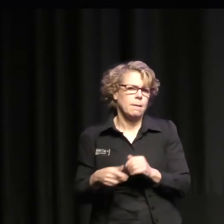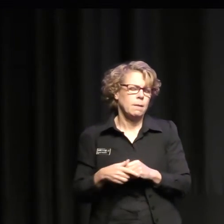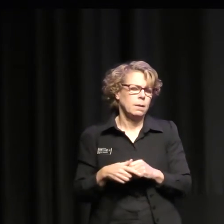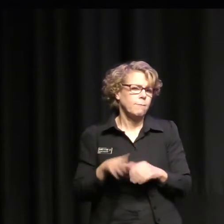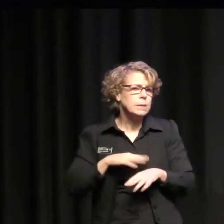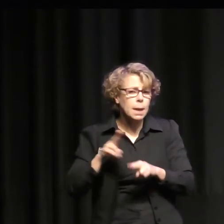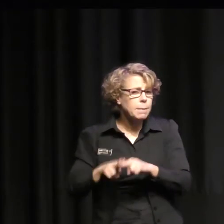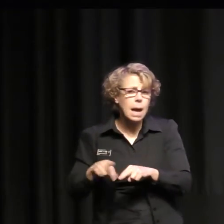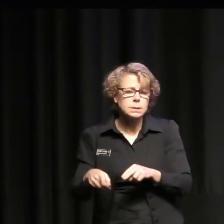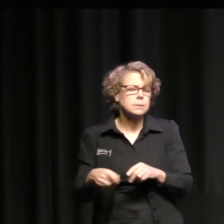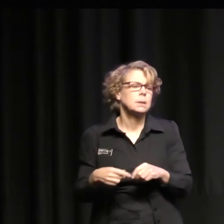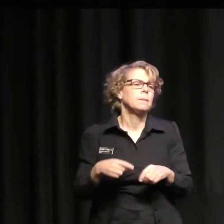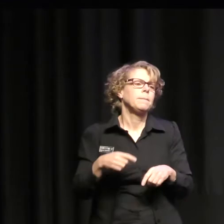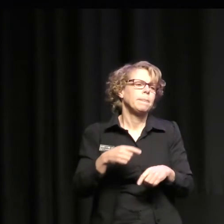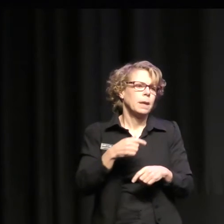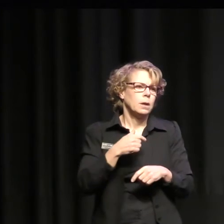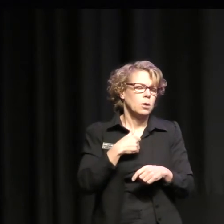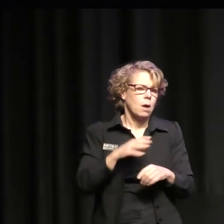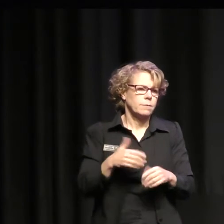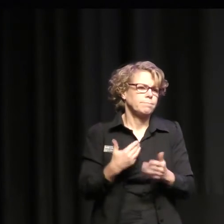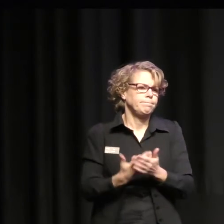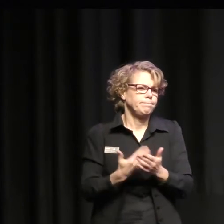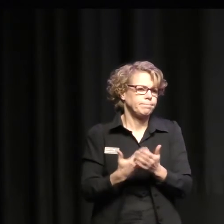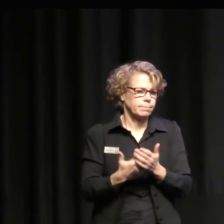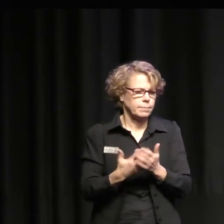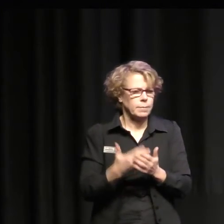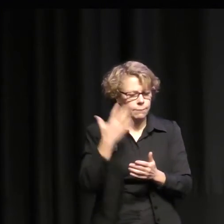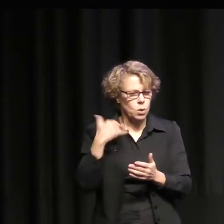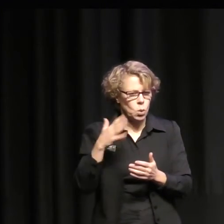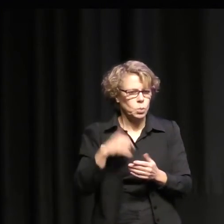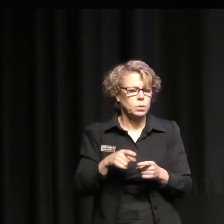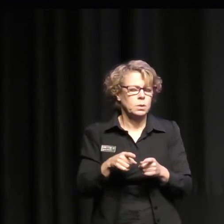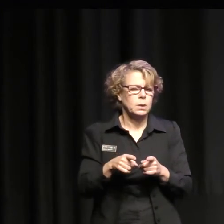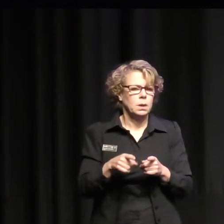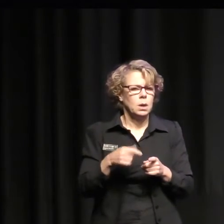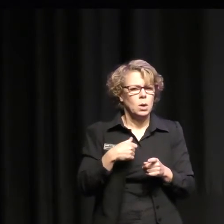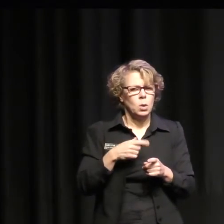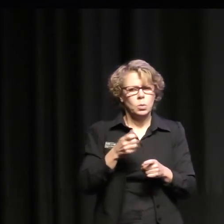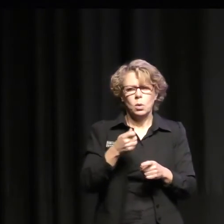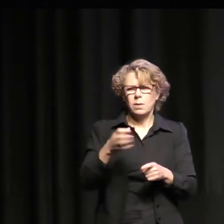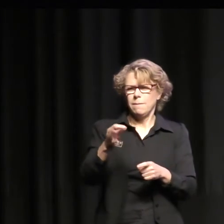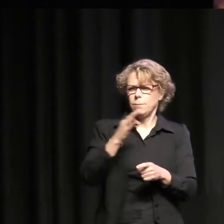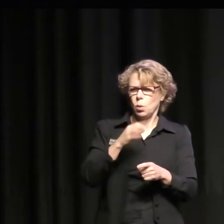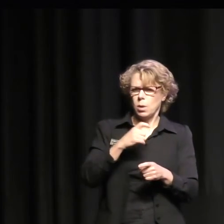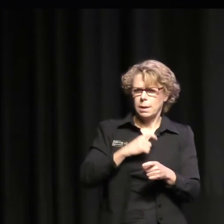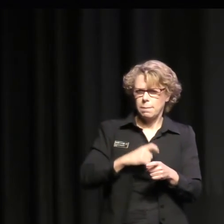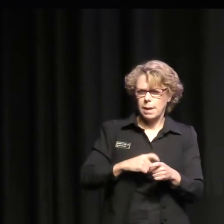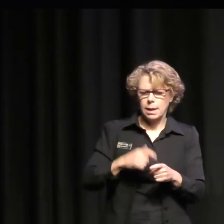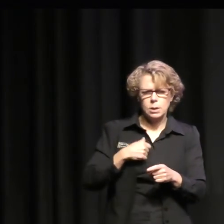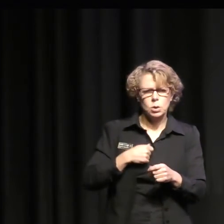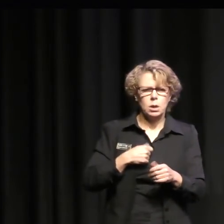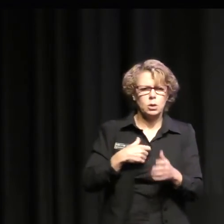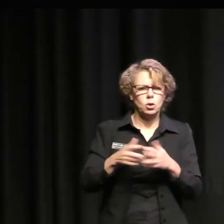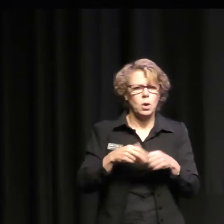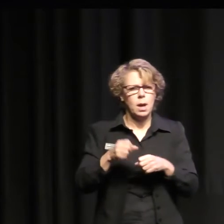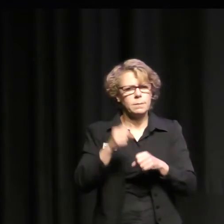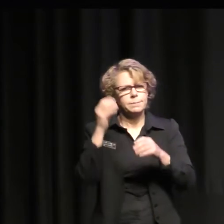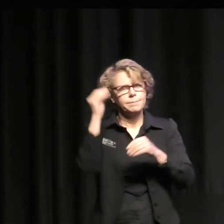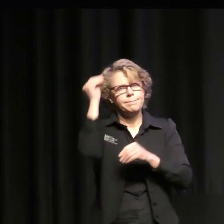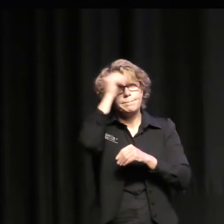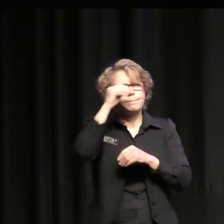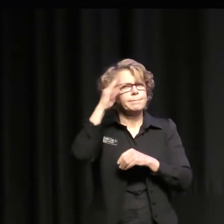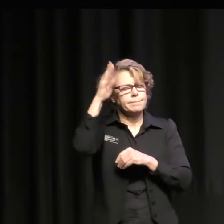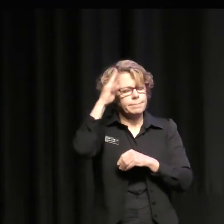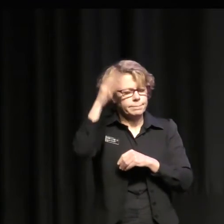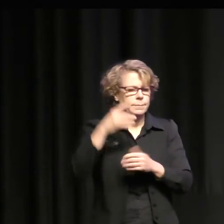I gave a speech at Bergen recently, and I was asked to give an imaginary speech.